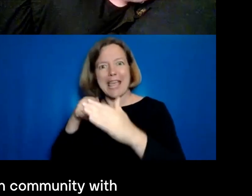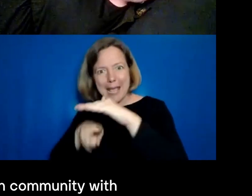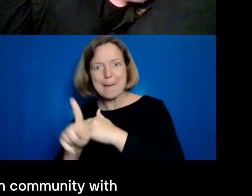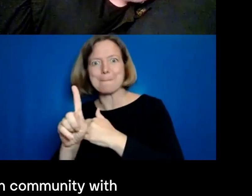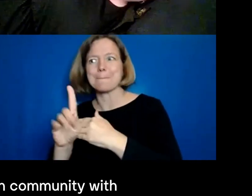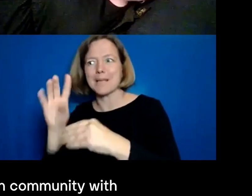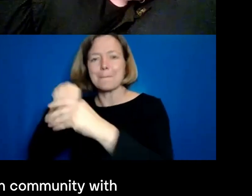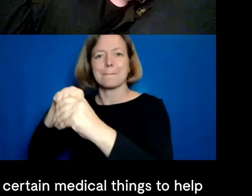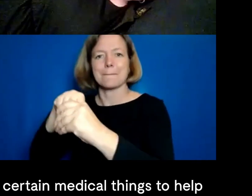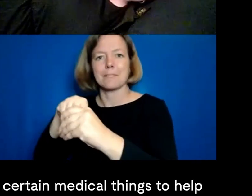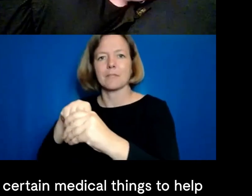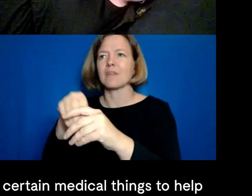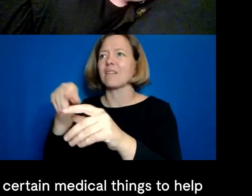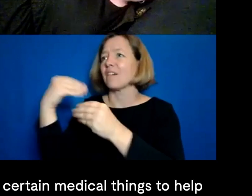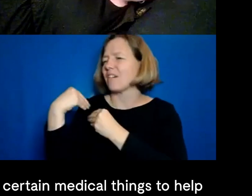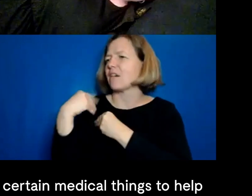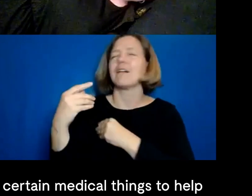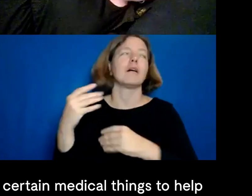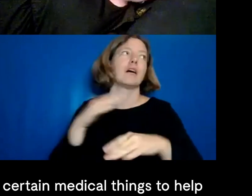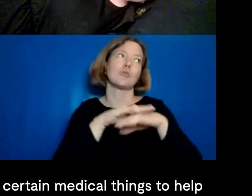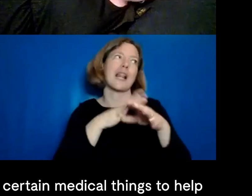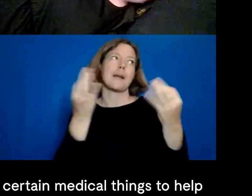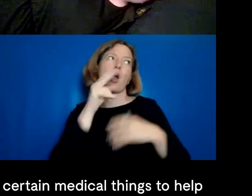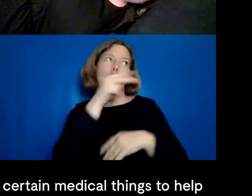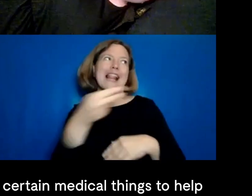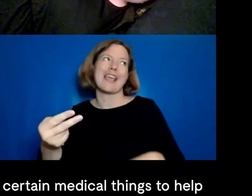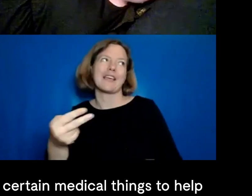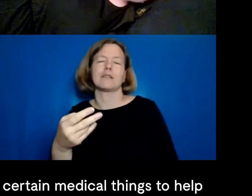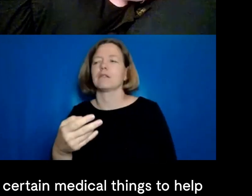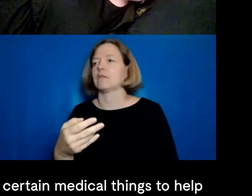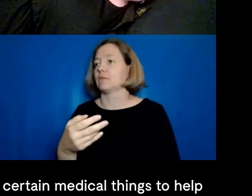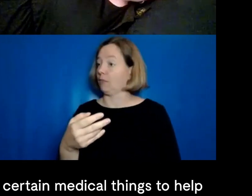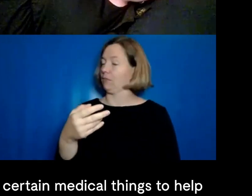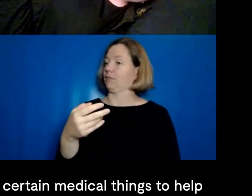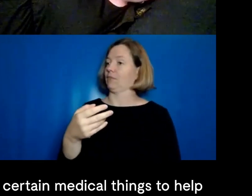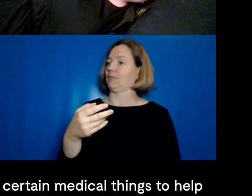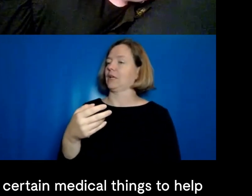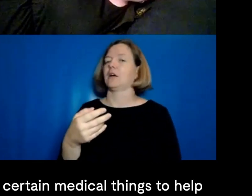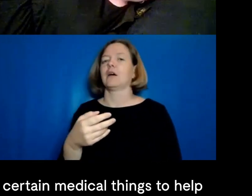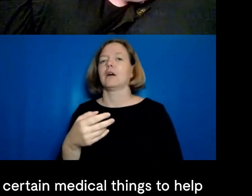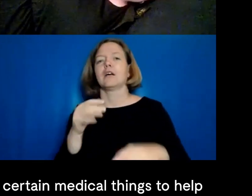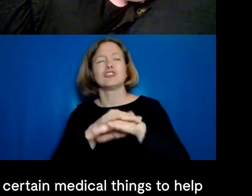to lie down, who had to rest, who had to